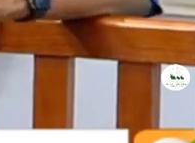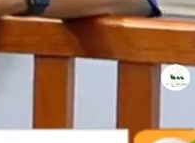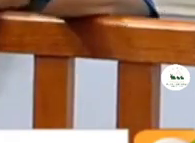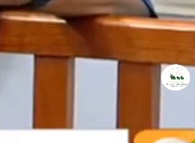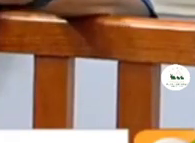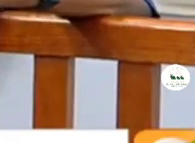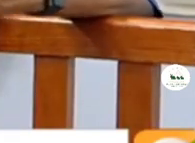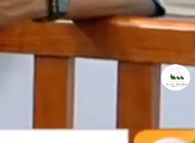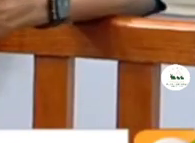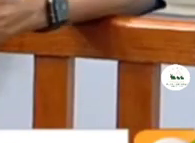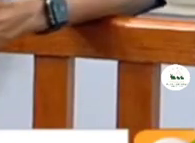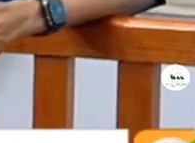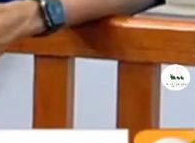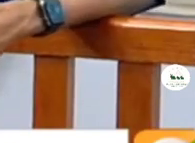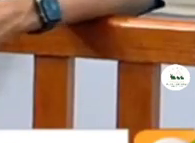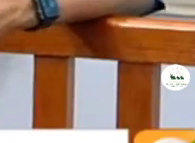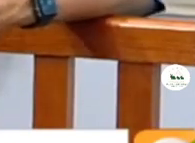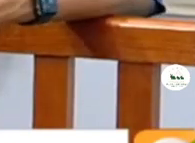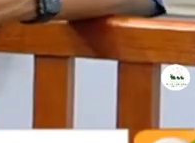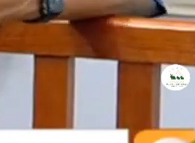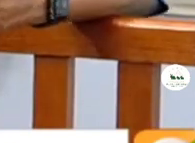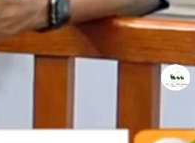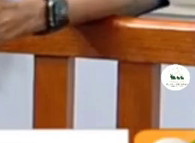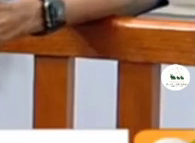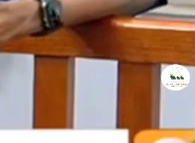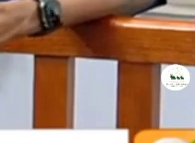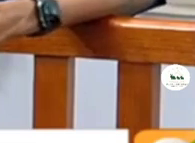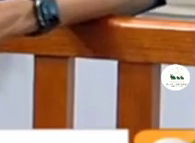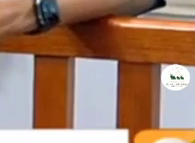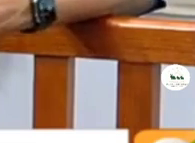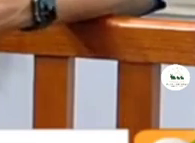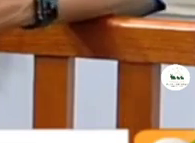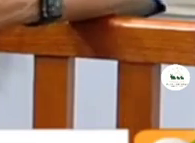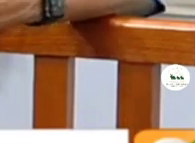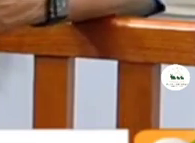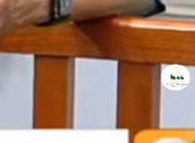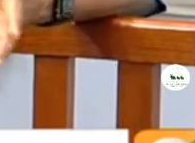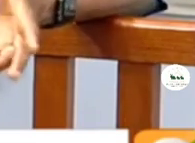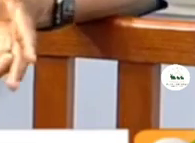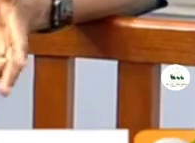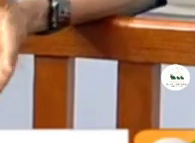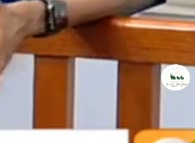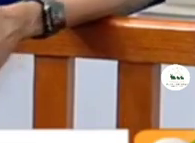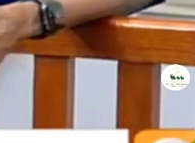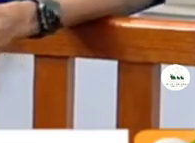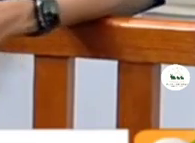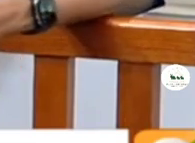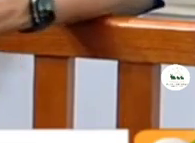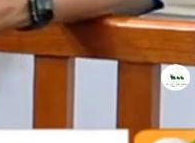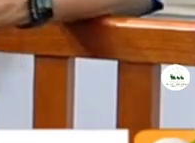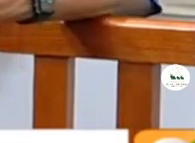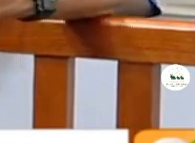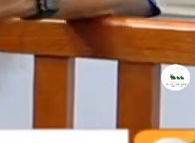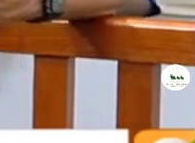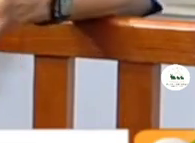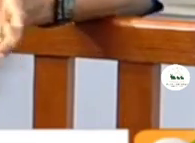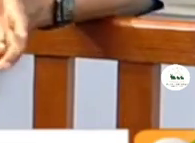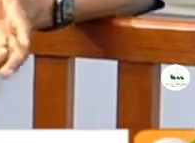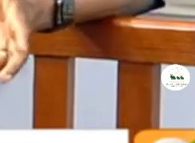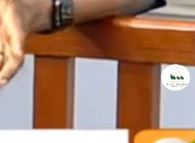Hence, graduates will come out of various institutions, and then they start loafing around.